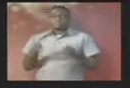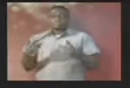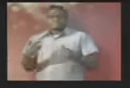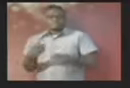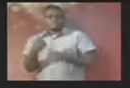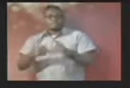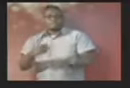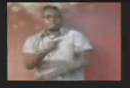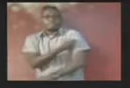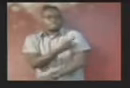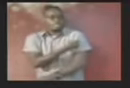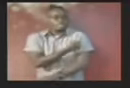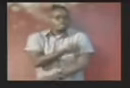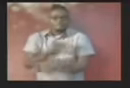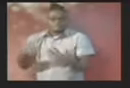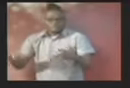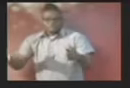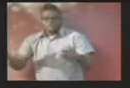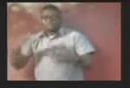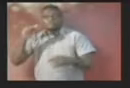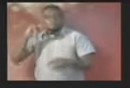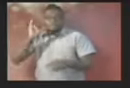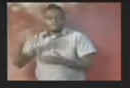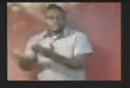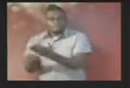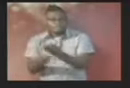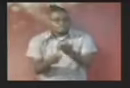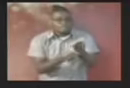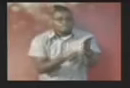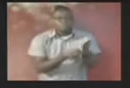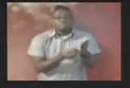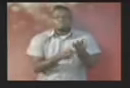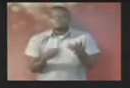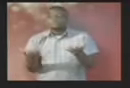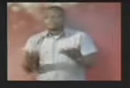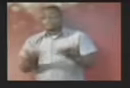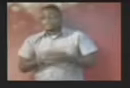we, as of yesterday, 4 p.m., we would have stood at